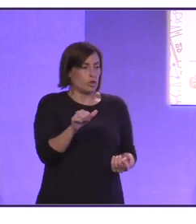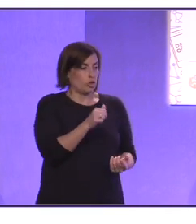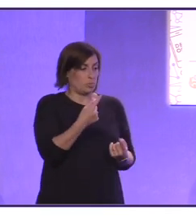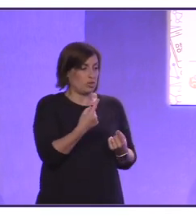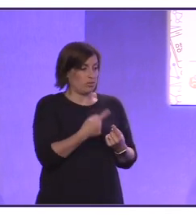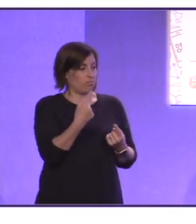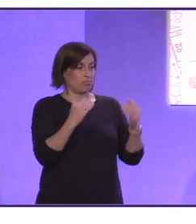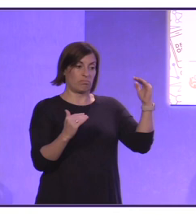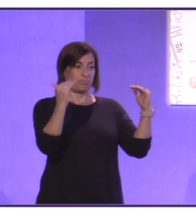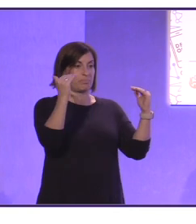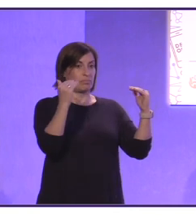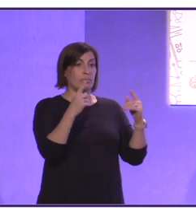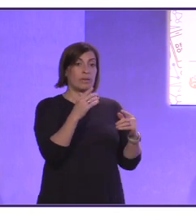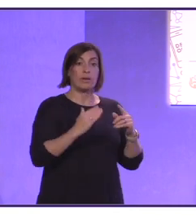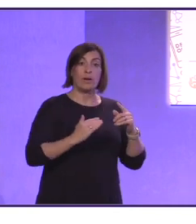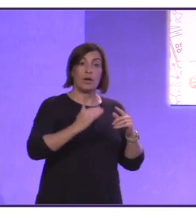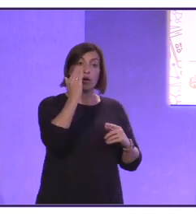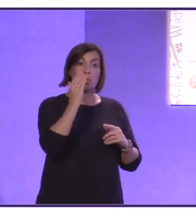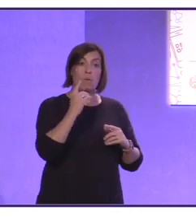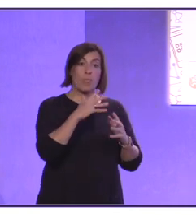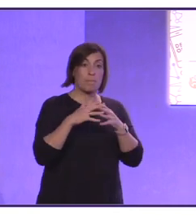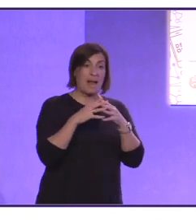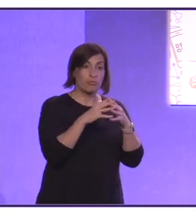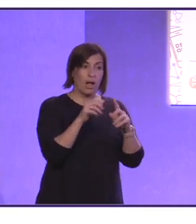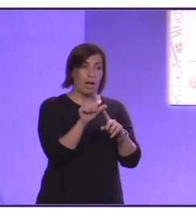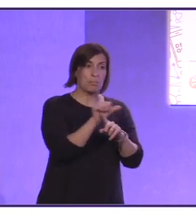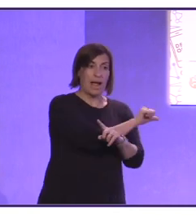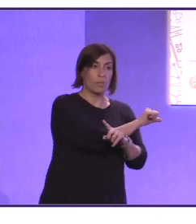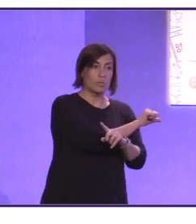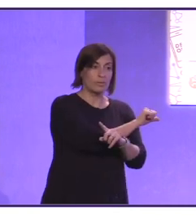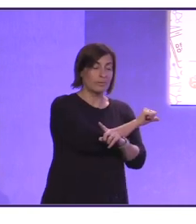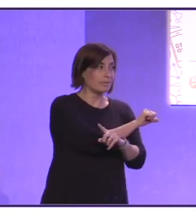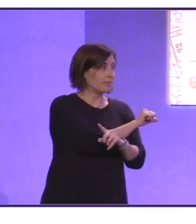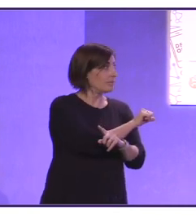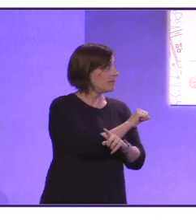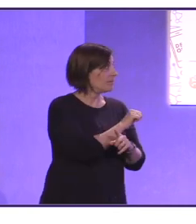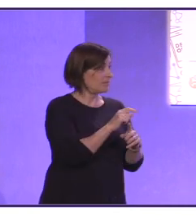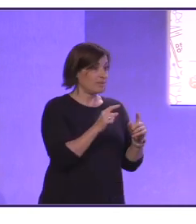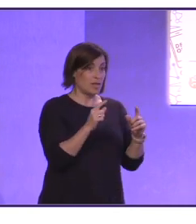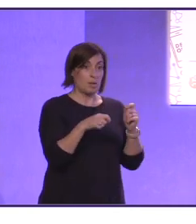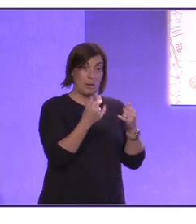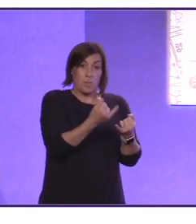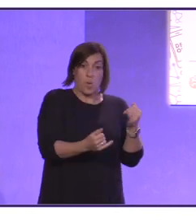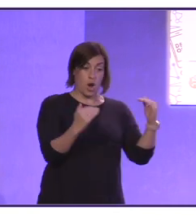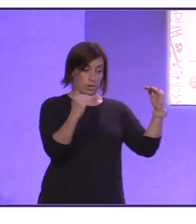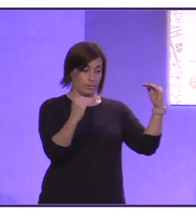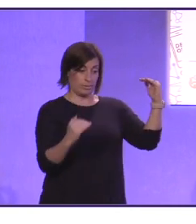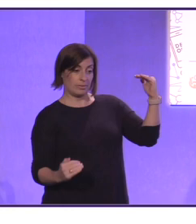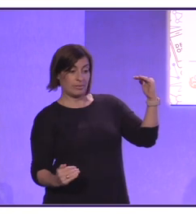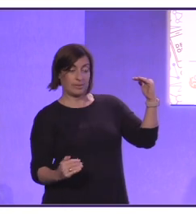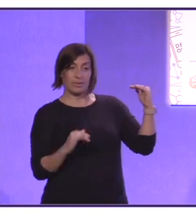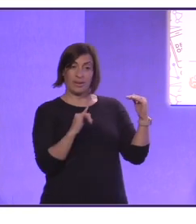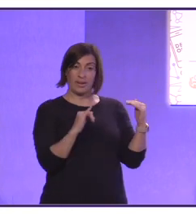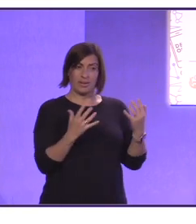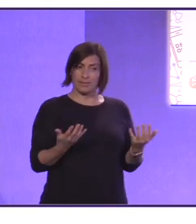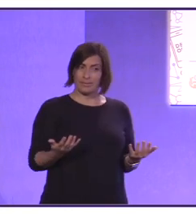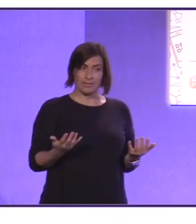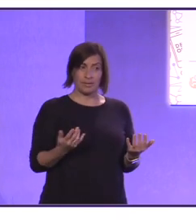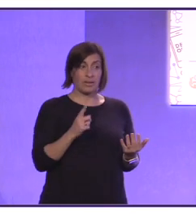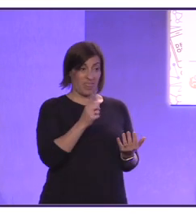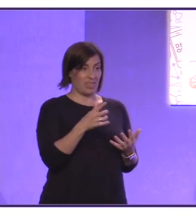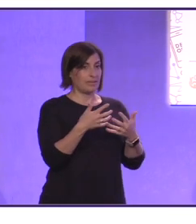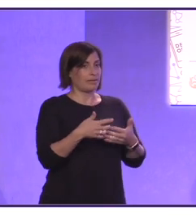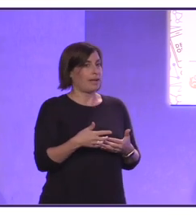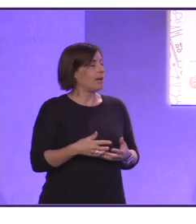The fact that North America is going in the wrong direction and it's widening doesn't make sense to me. But these are facets of our